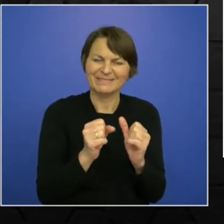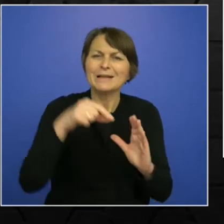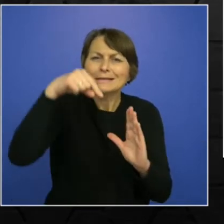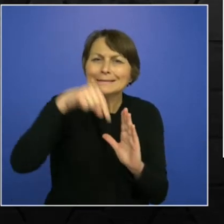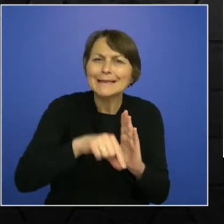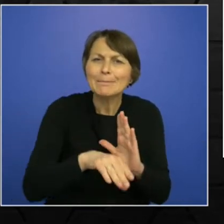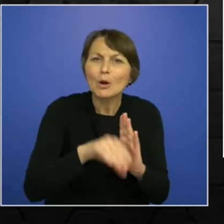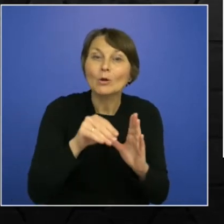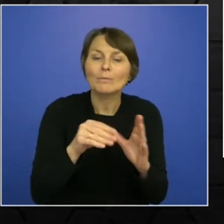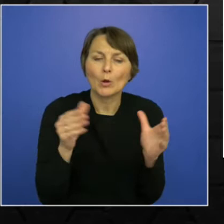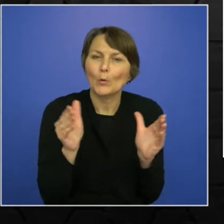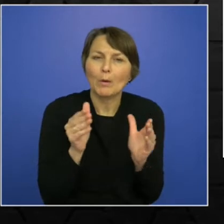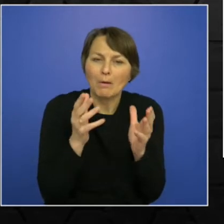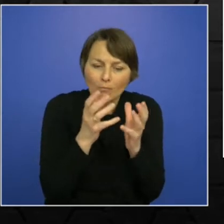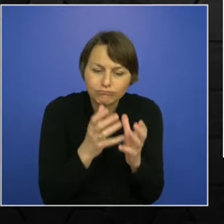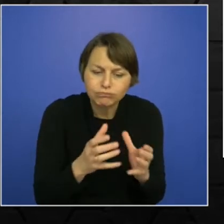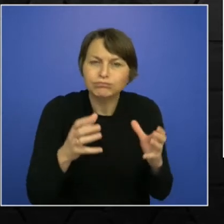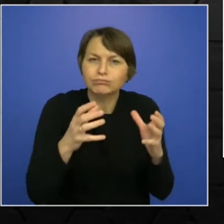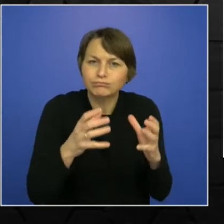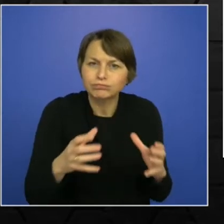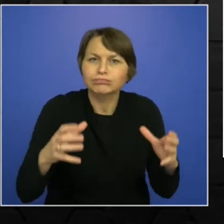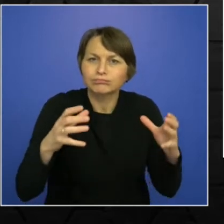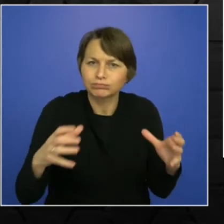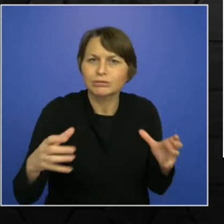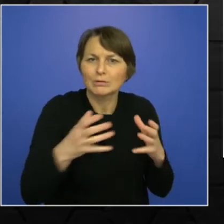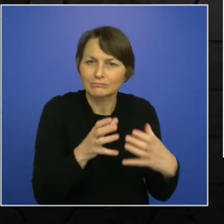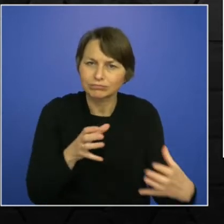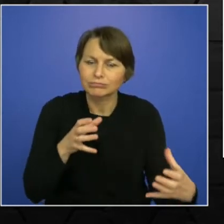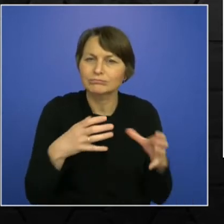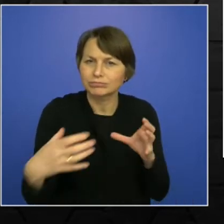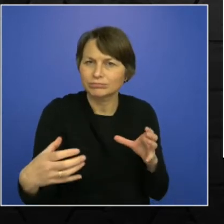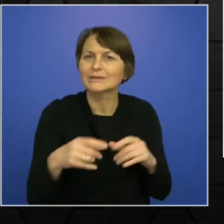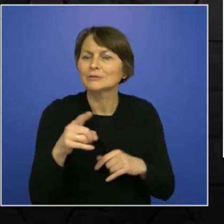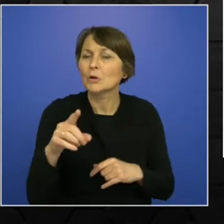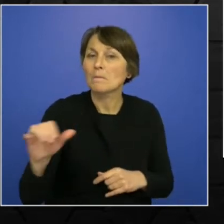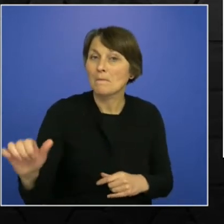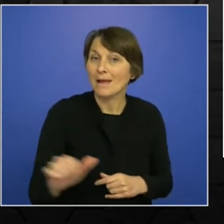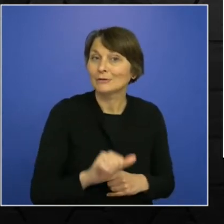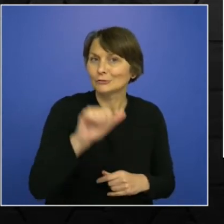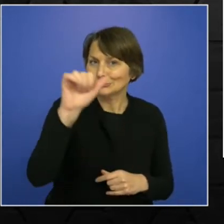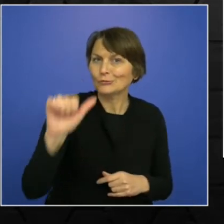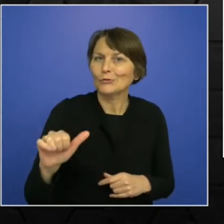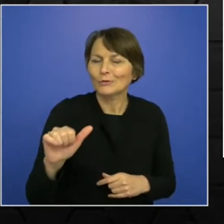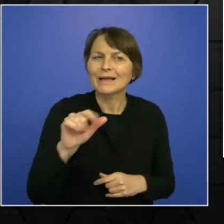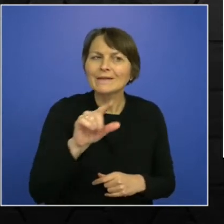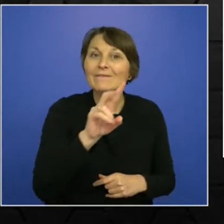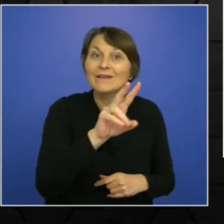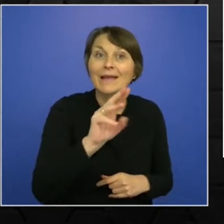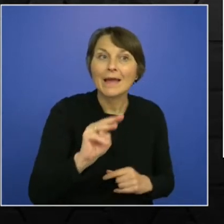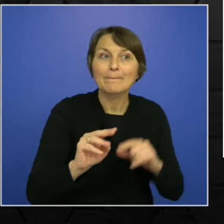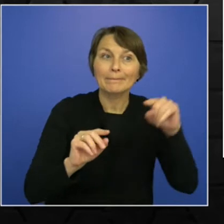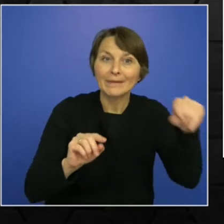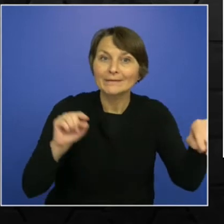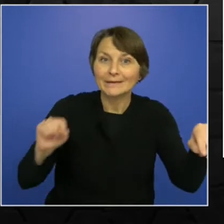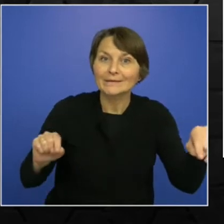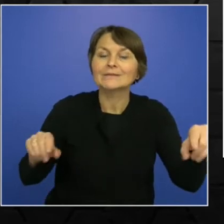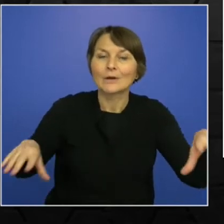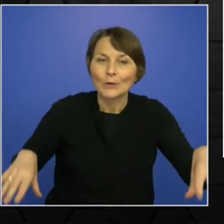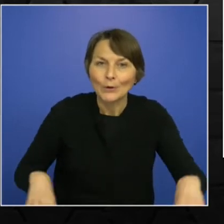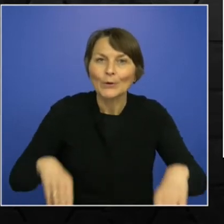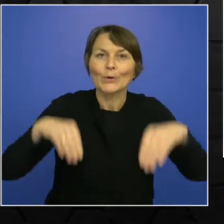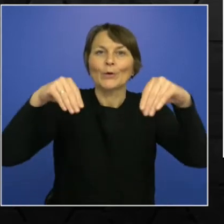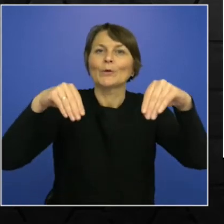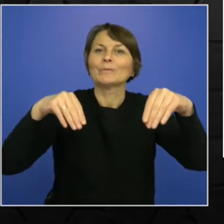your Azure data science VMs or Azure deep learning VMs, where you can download these Spark libraries and